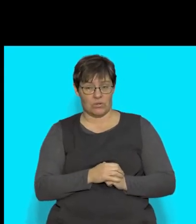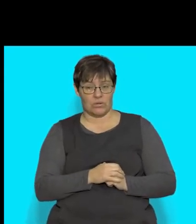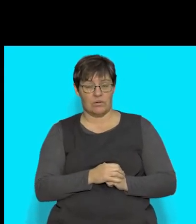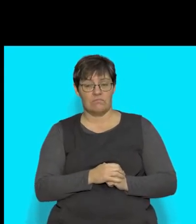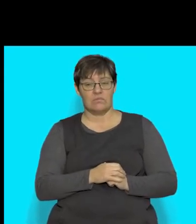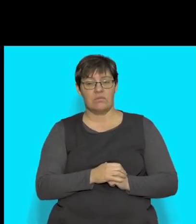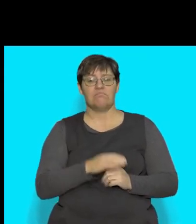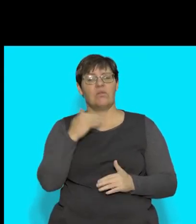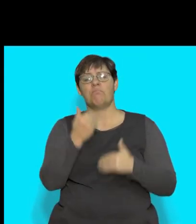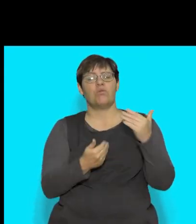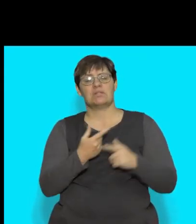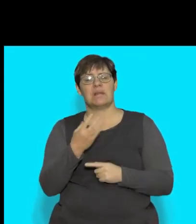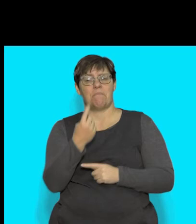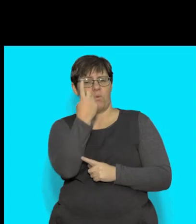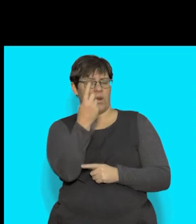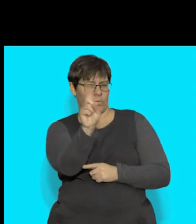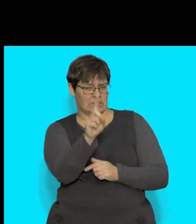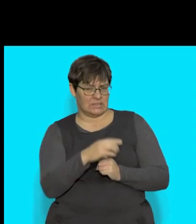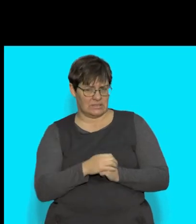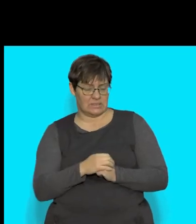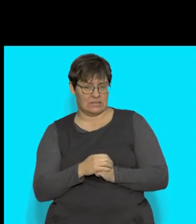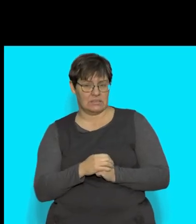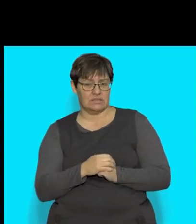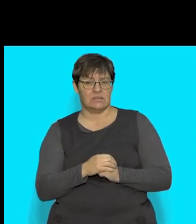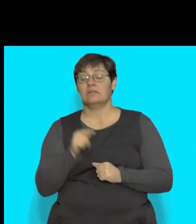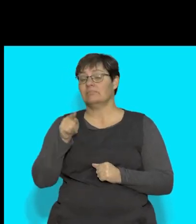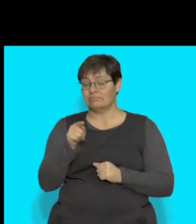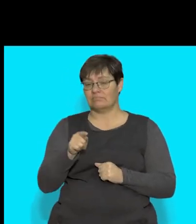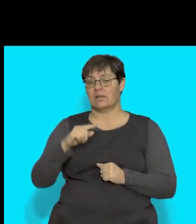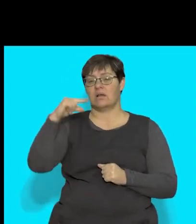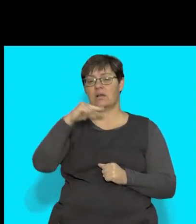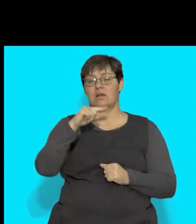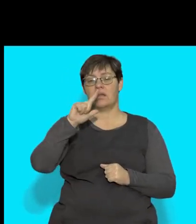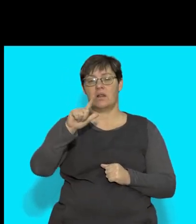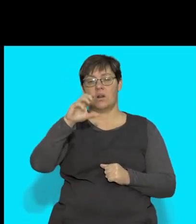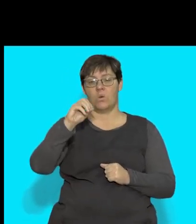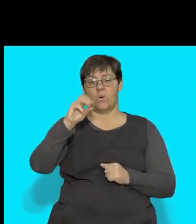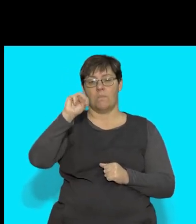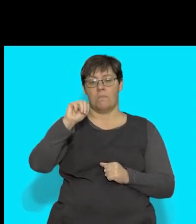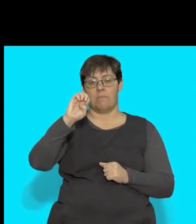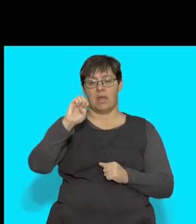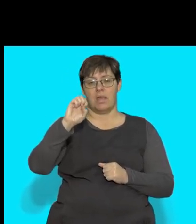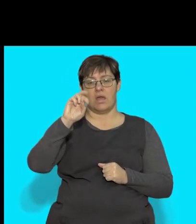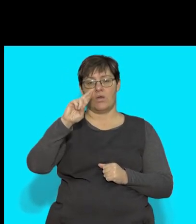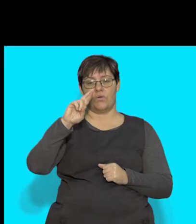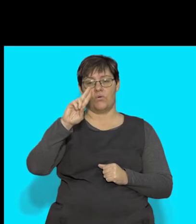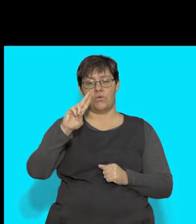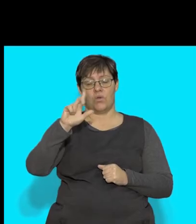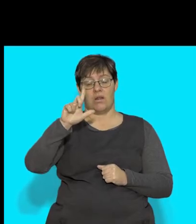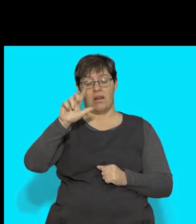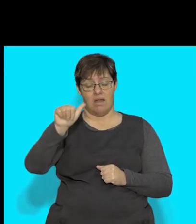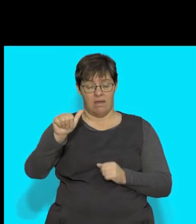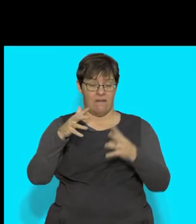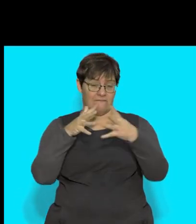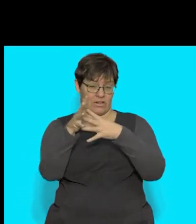with. So if I look here, if we looked at this process, what would number one be? That would